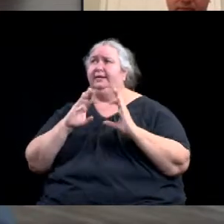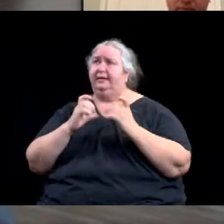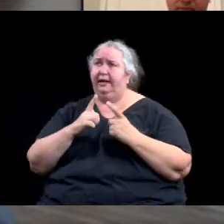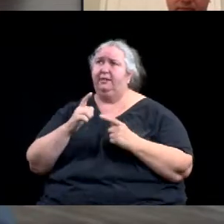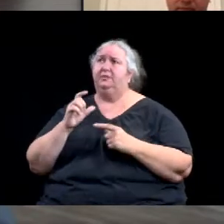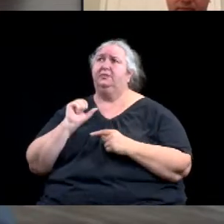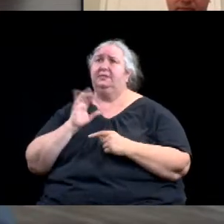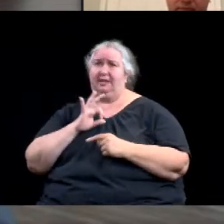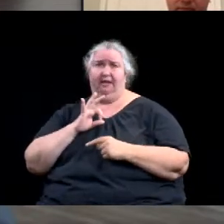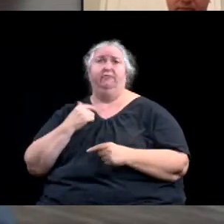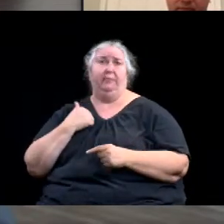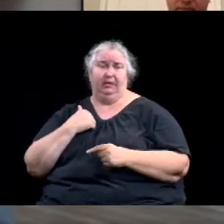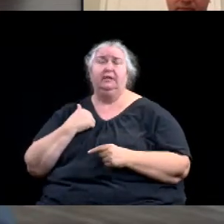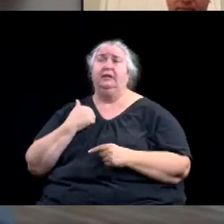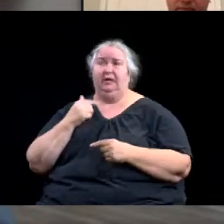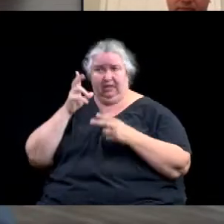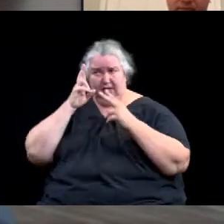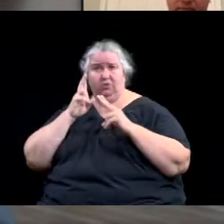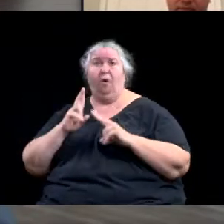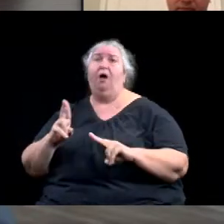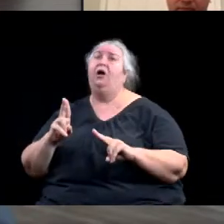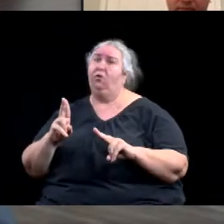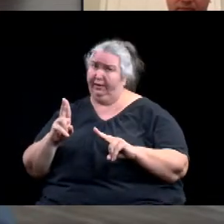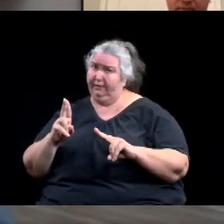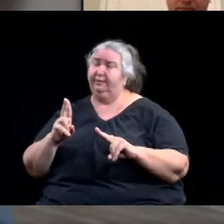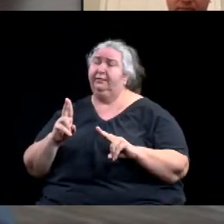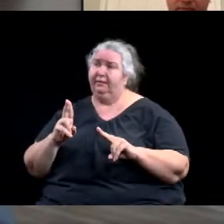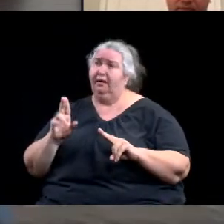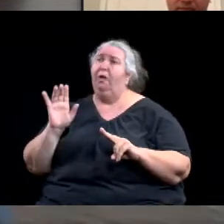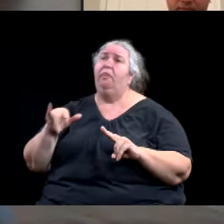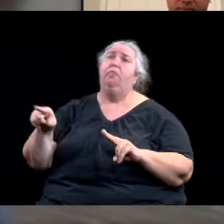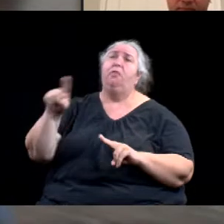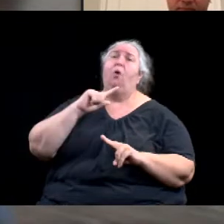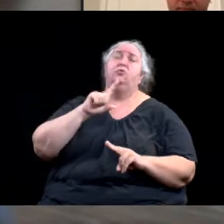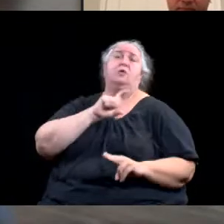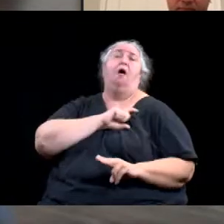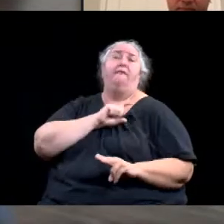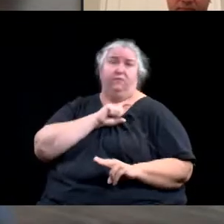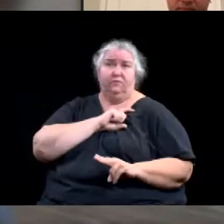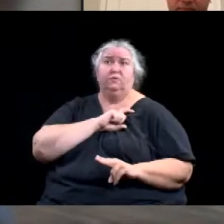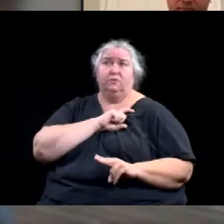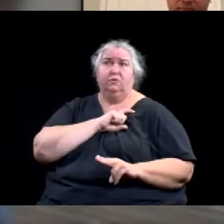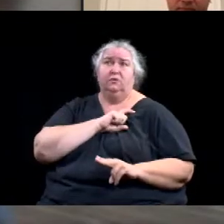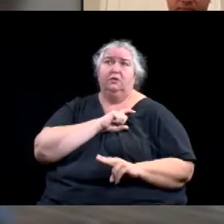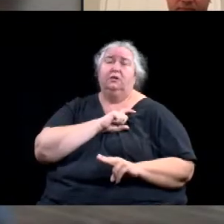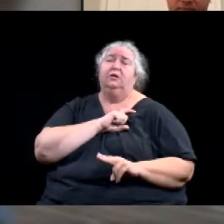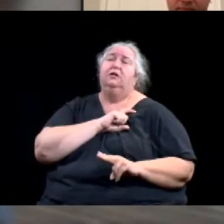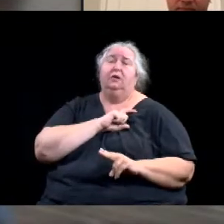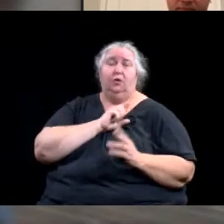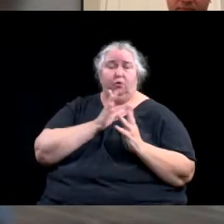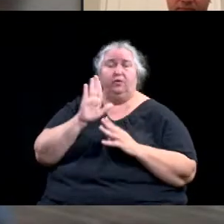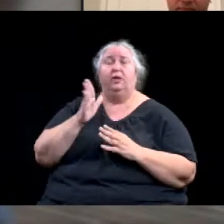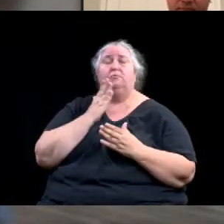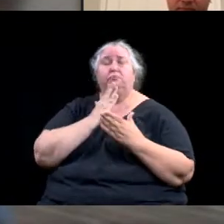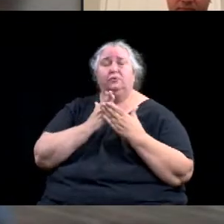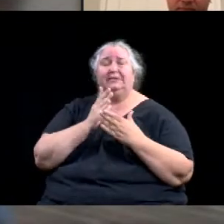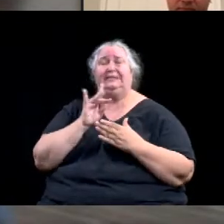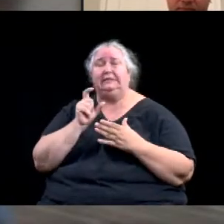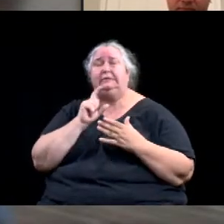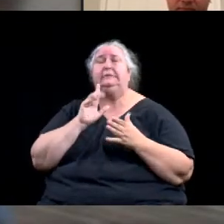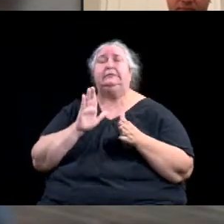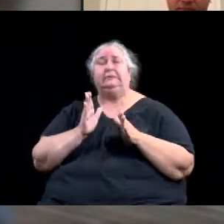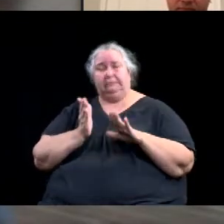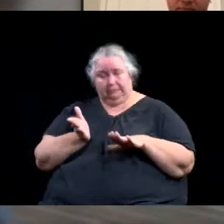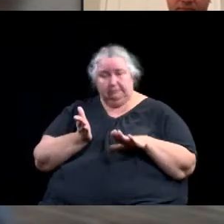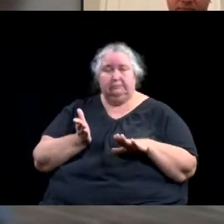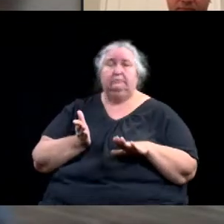deeds, have given their lives during their service to the public. Peace officers play a crucial role in protecting